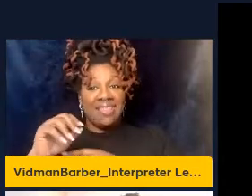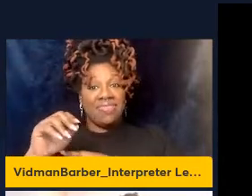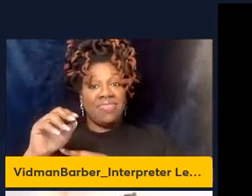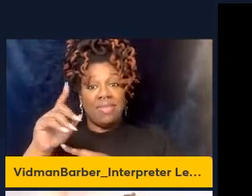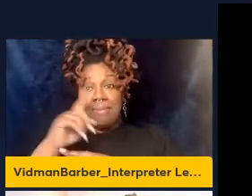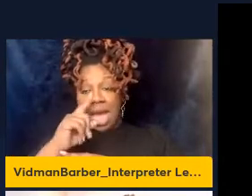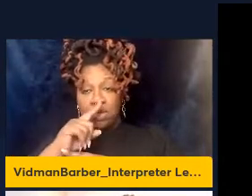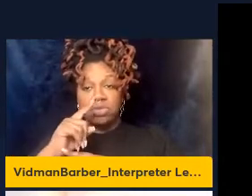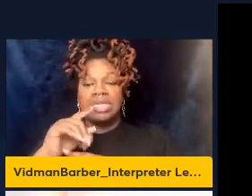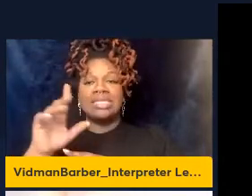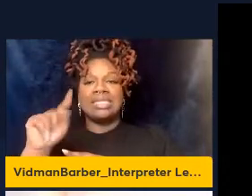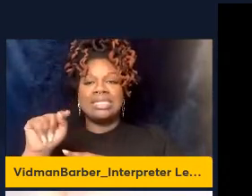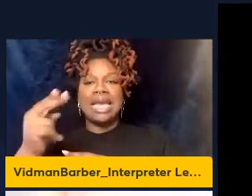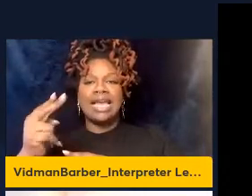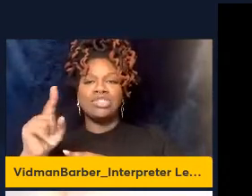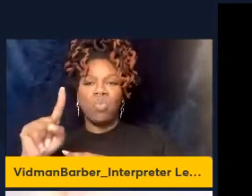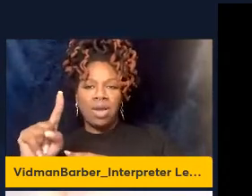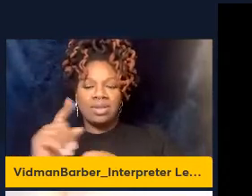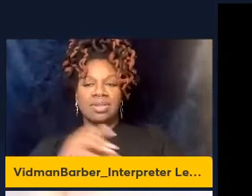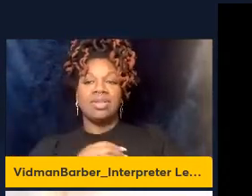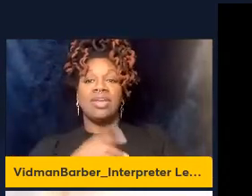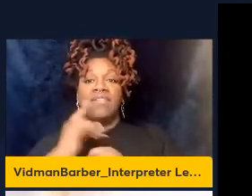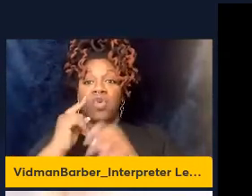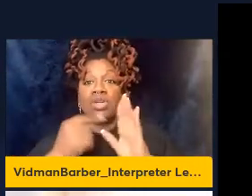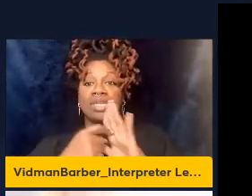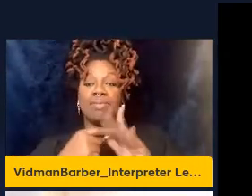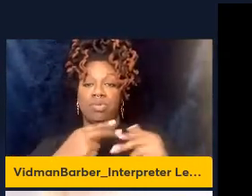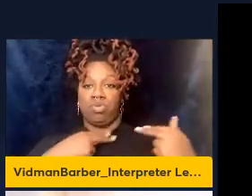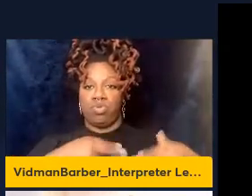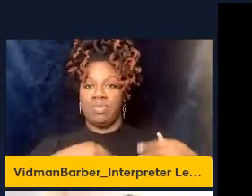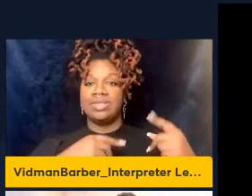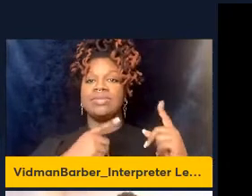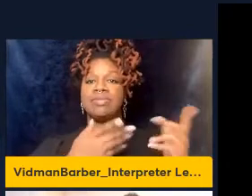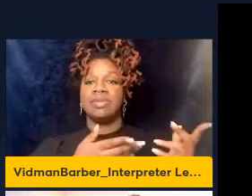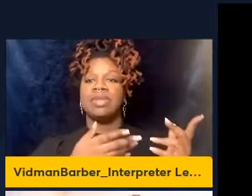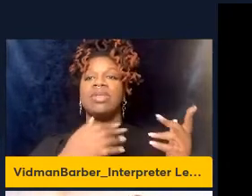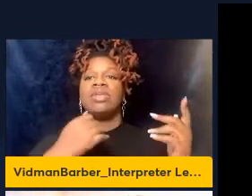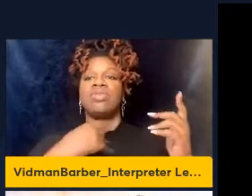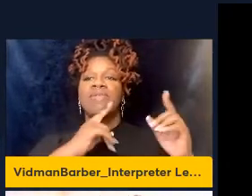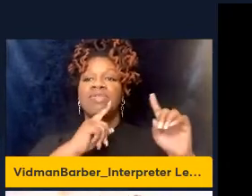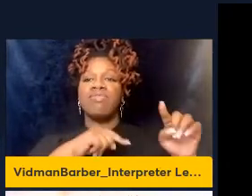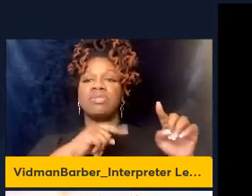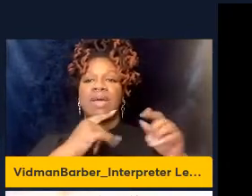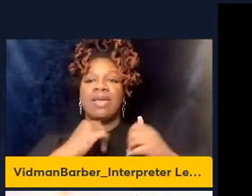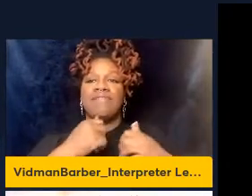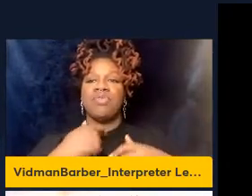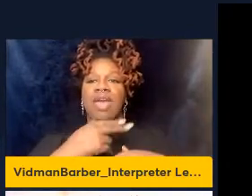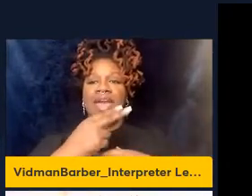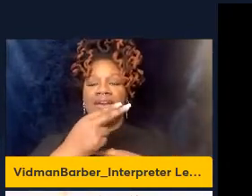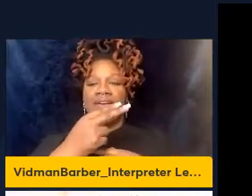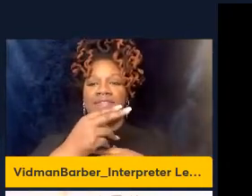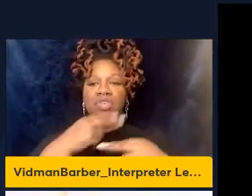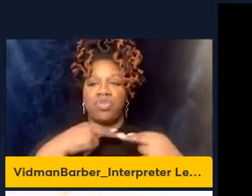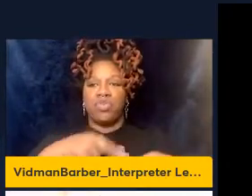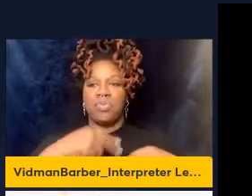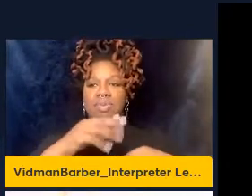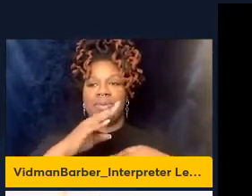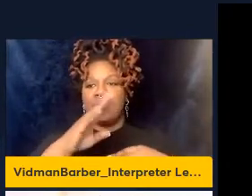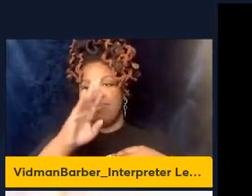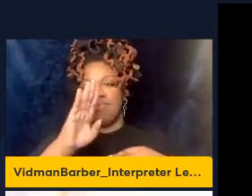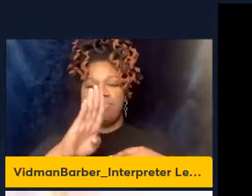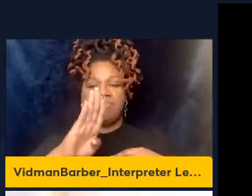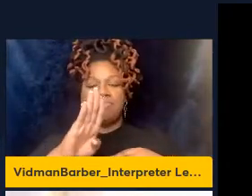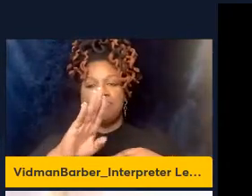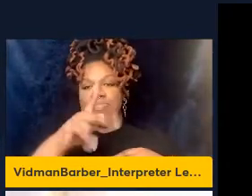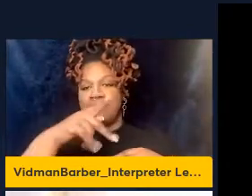driven. So for example, in humans, of course, you have this response where if you take human PBMCs, take them outside of the body, stimulate them in vitro,